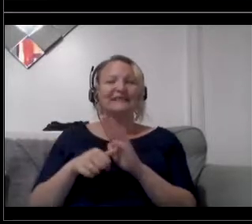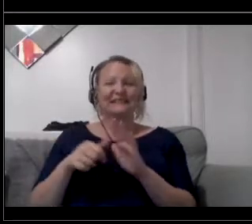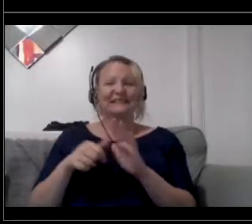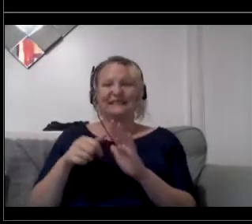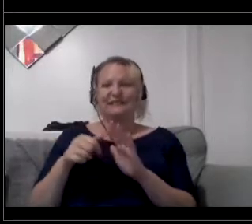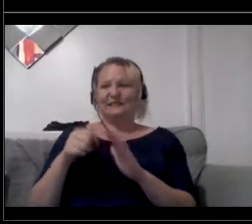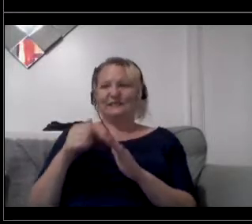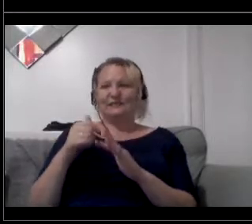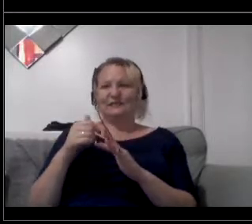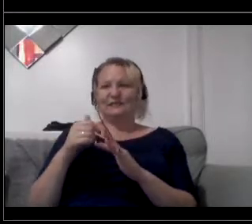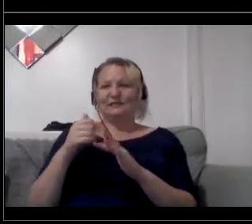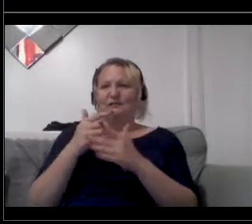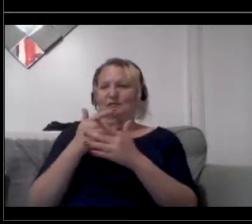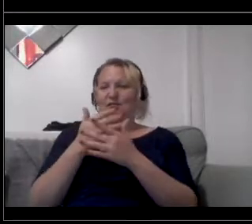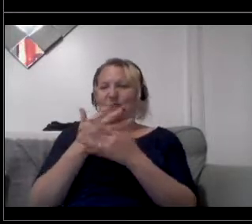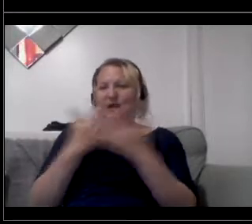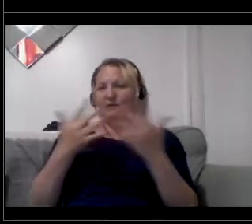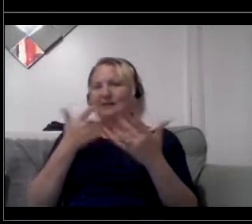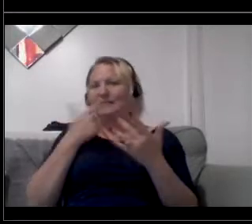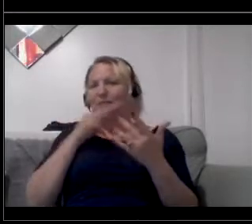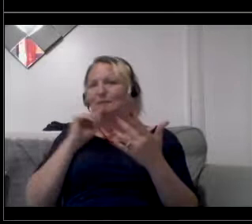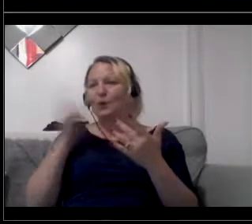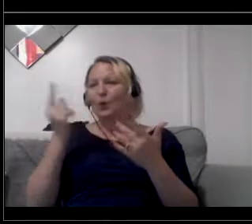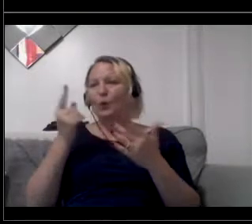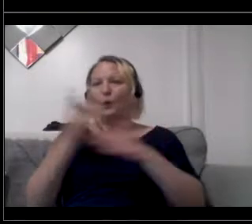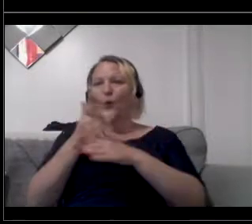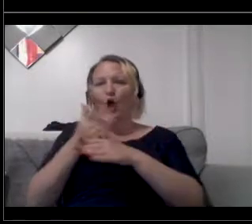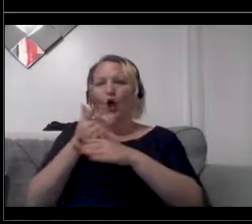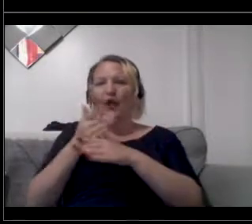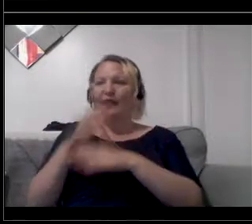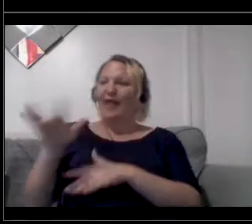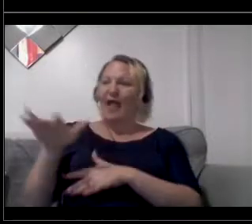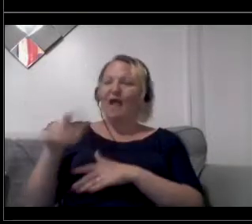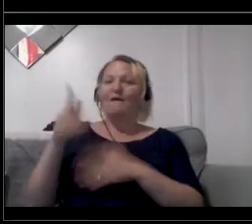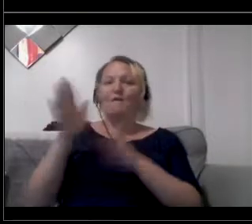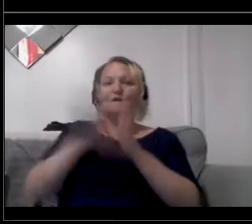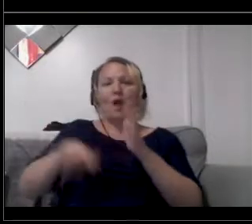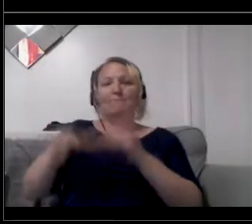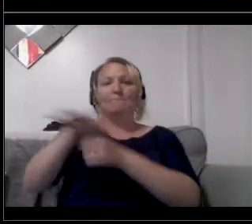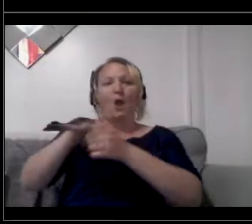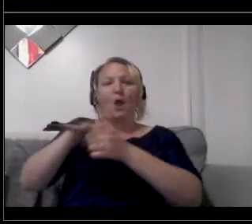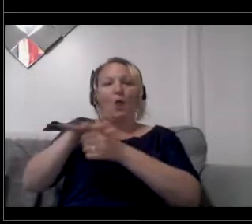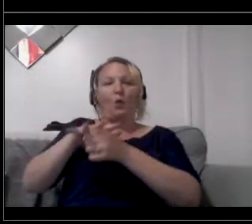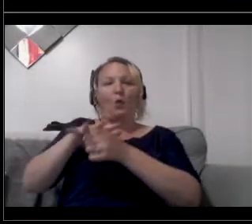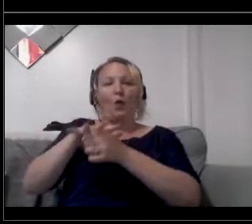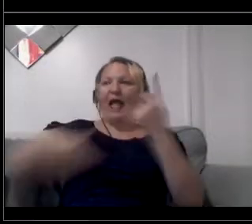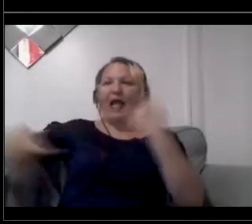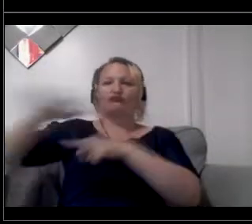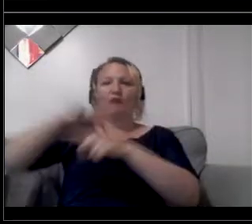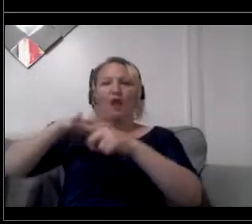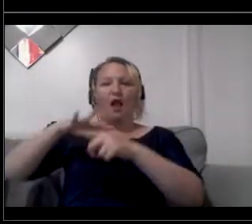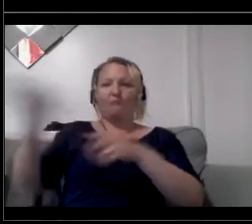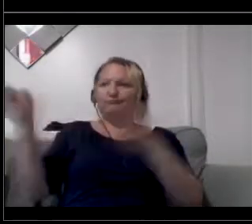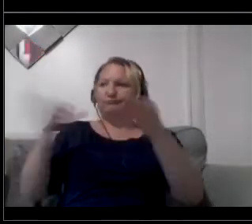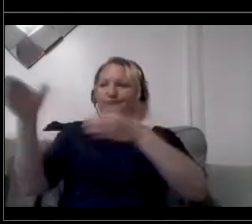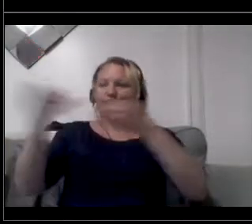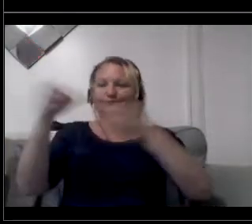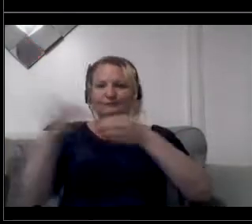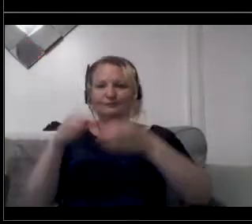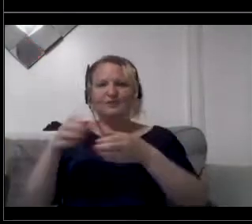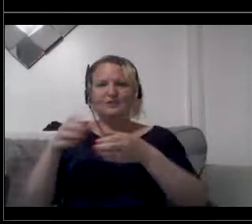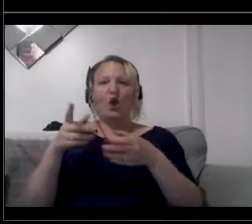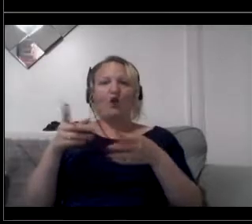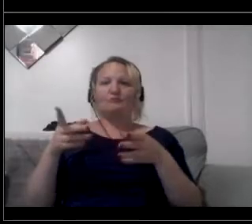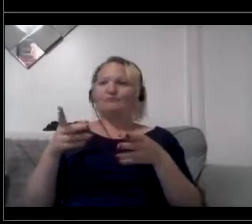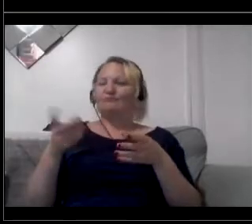many of the people working on the project are from the local area. We'll be undertaking local recruitment drives, offering free training